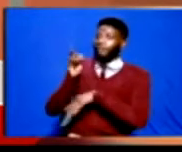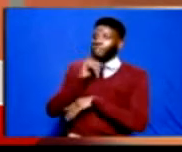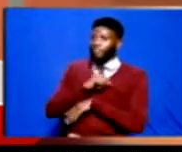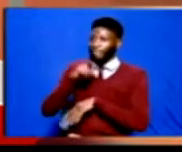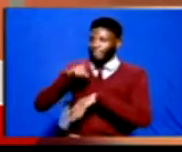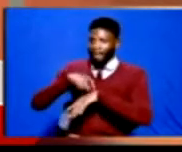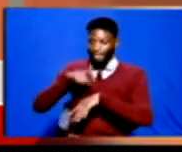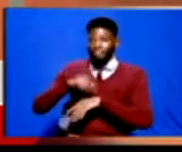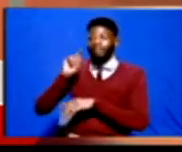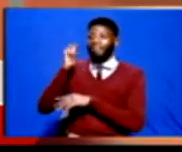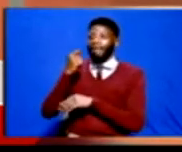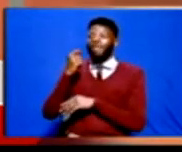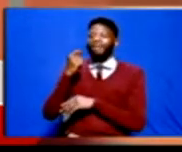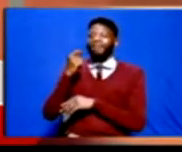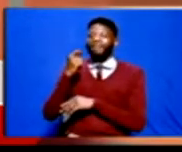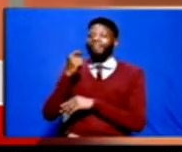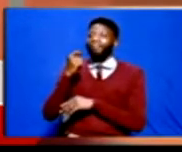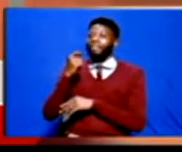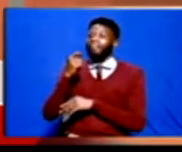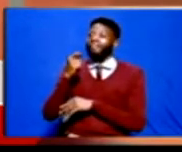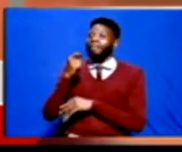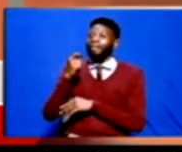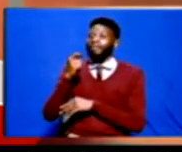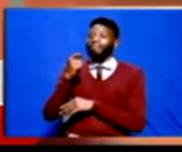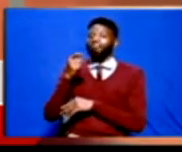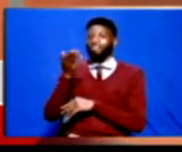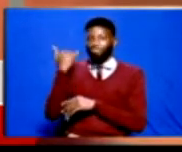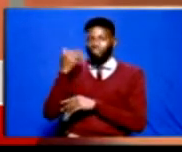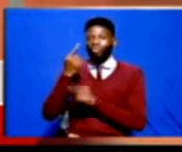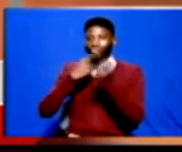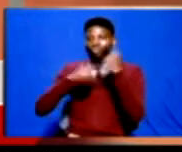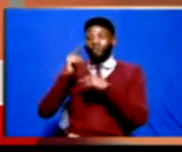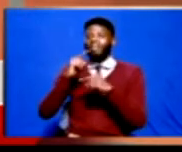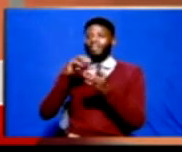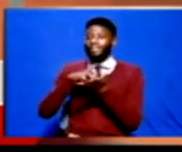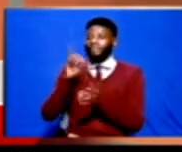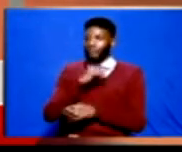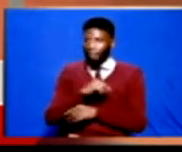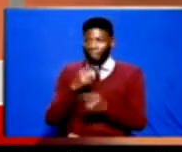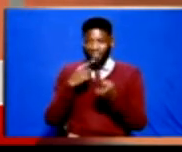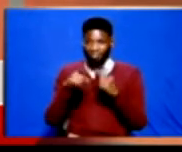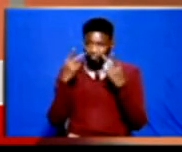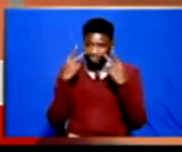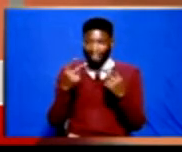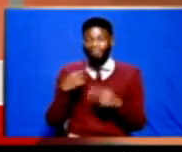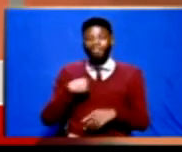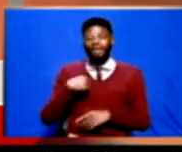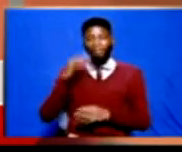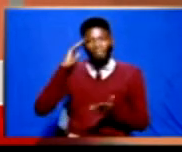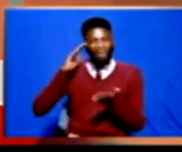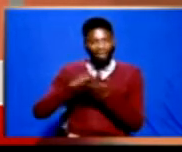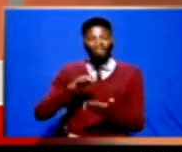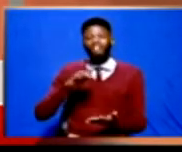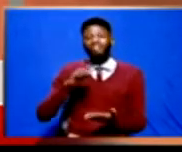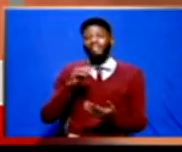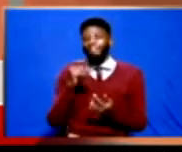Kenya. But looking forward, I believe rare earths deposits still potent to have the